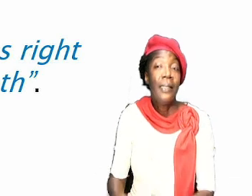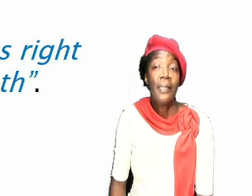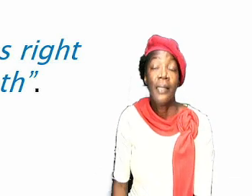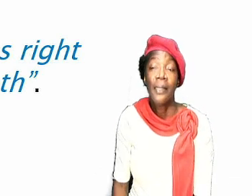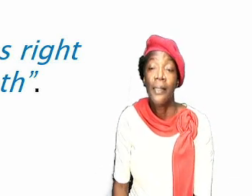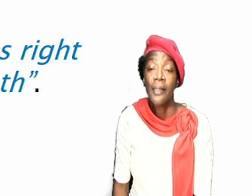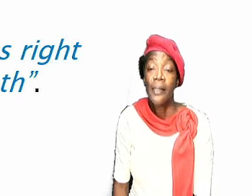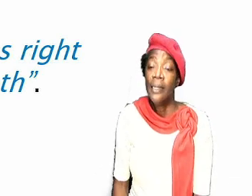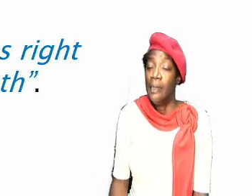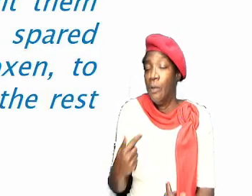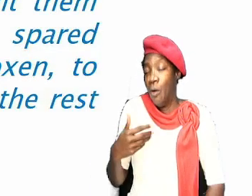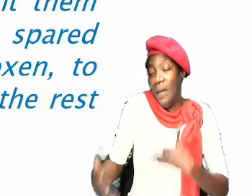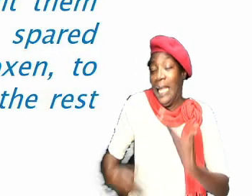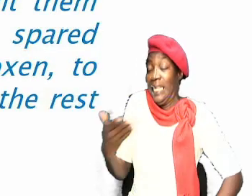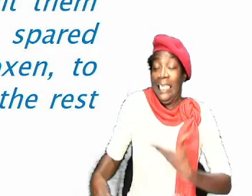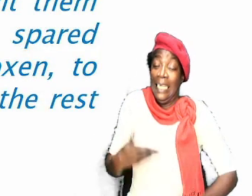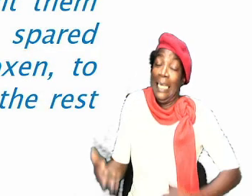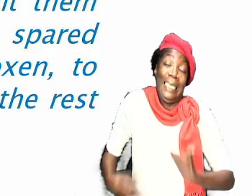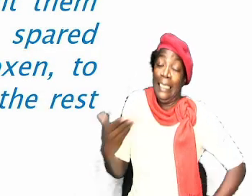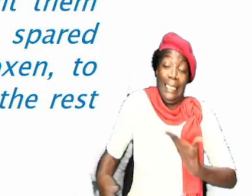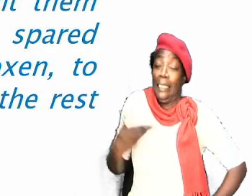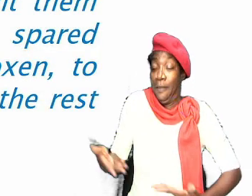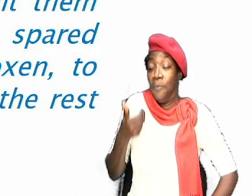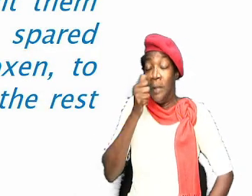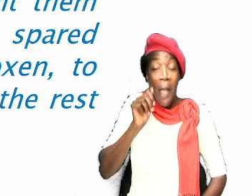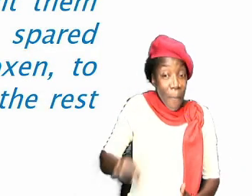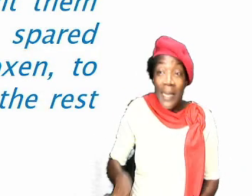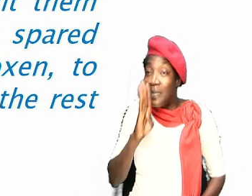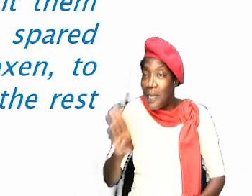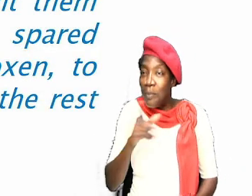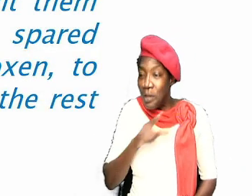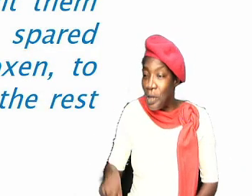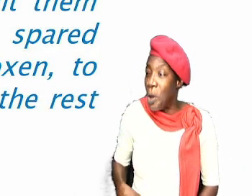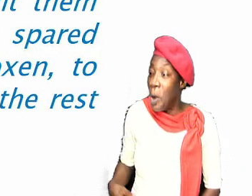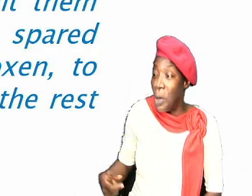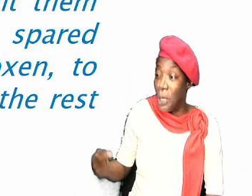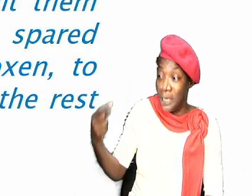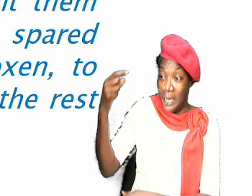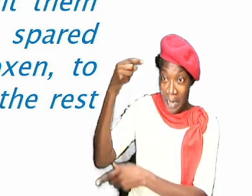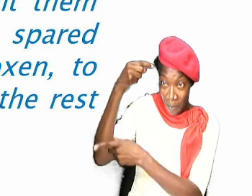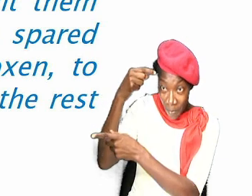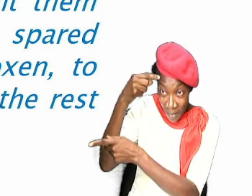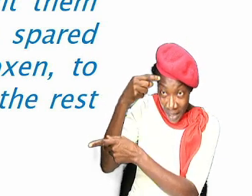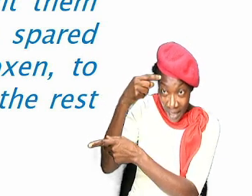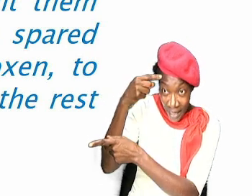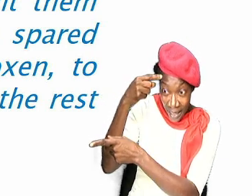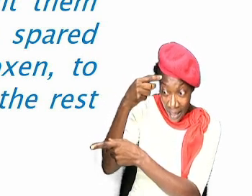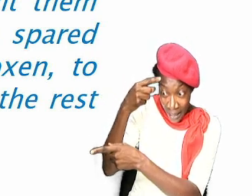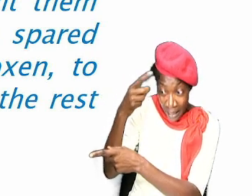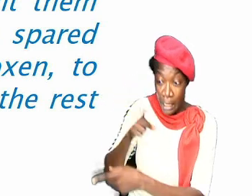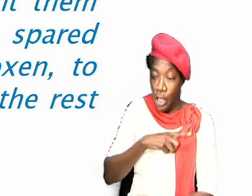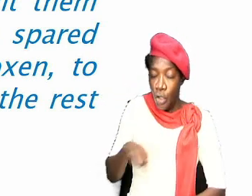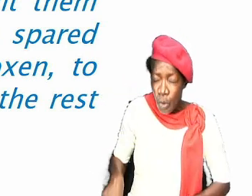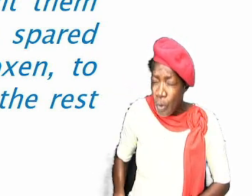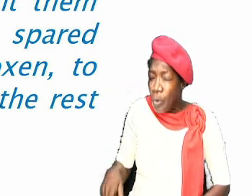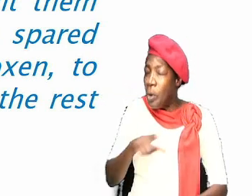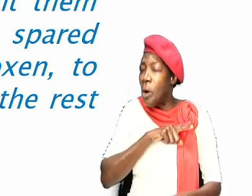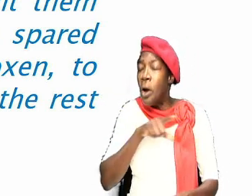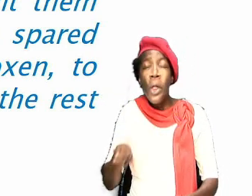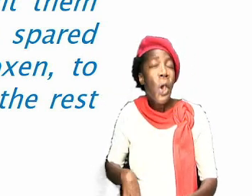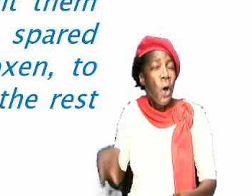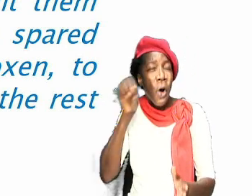So he came excited. Blessed be thou, Lord, I have performed the commandment of the Lord. I